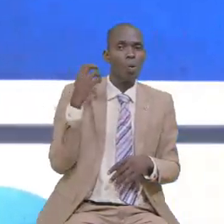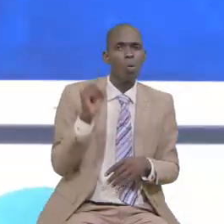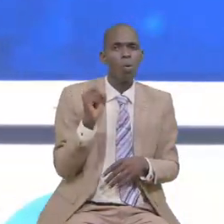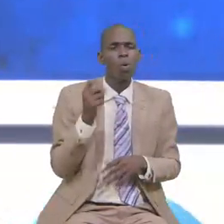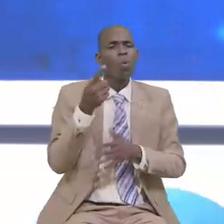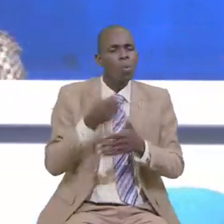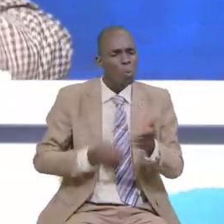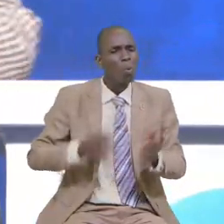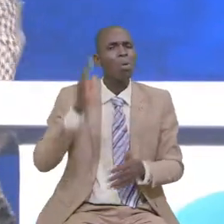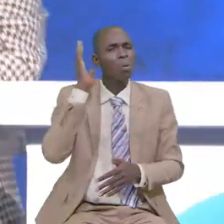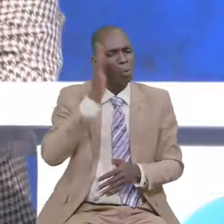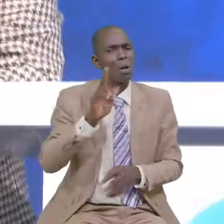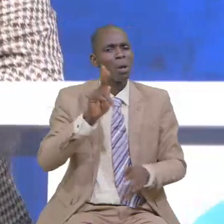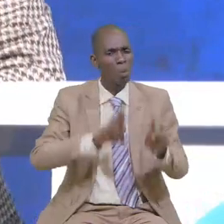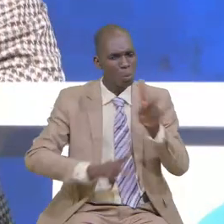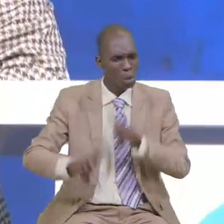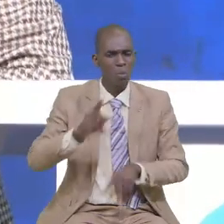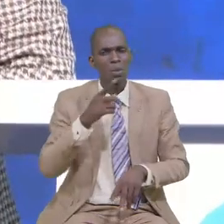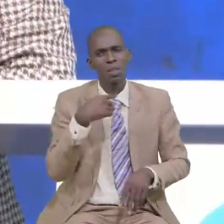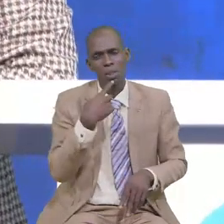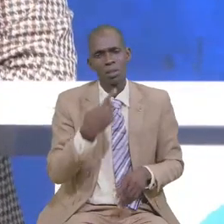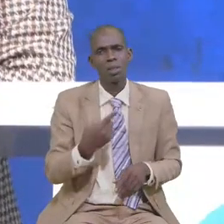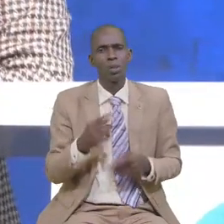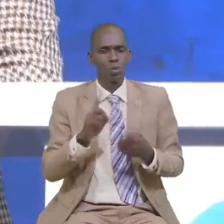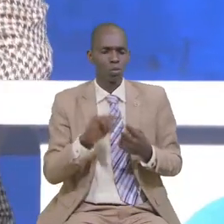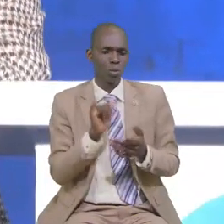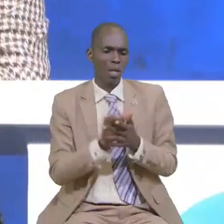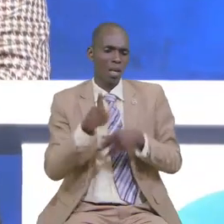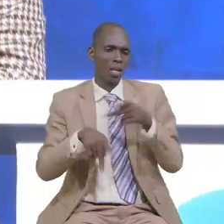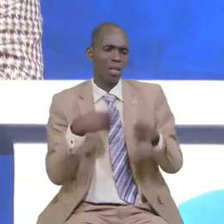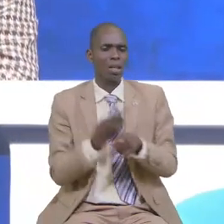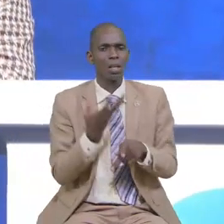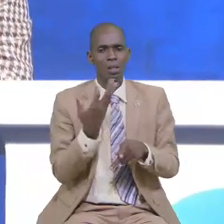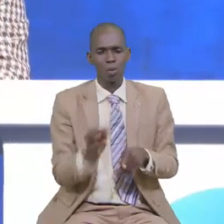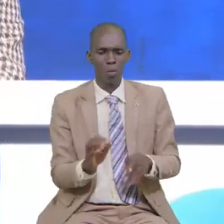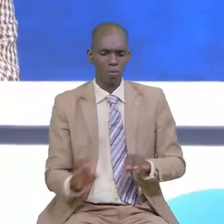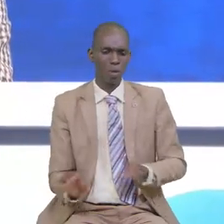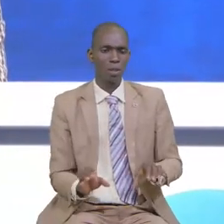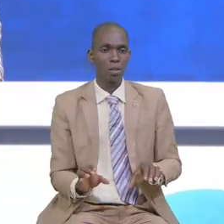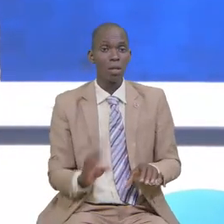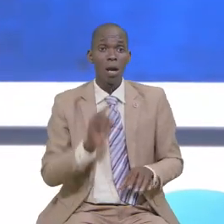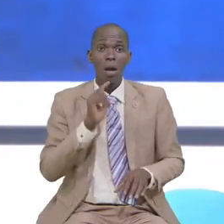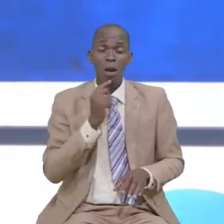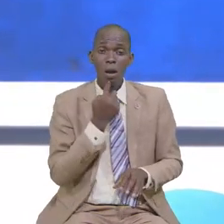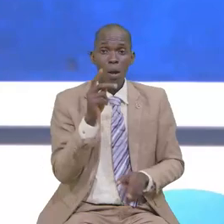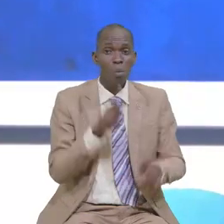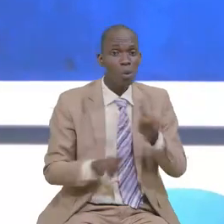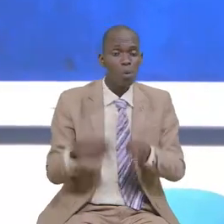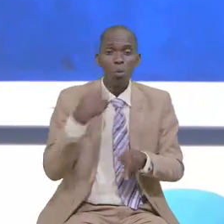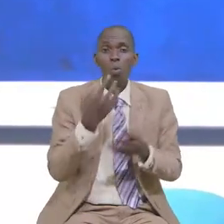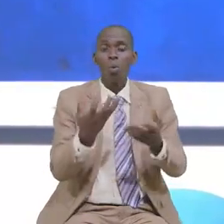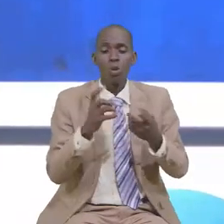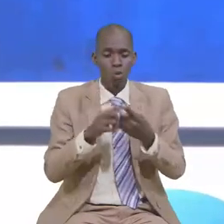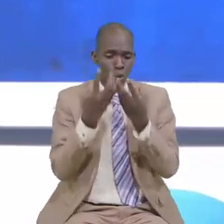say to that kind of action? Honest people who want to solve their